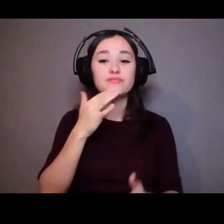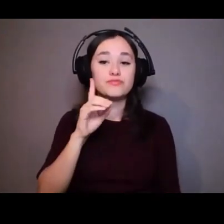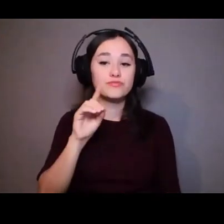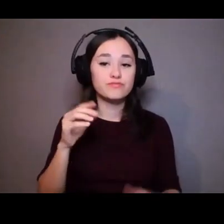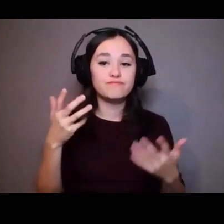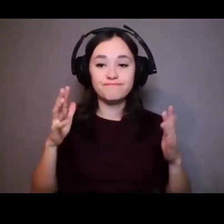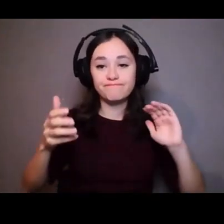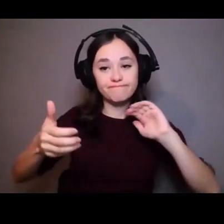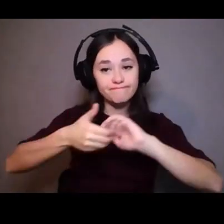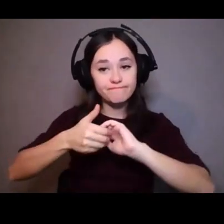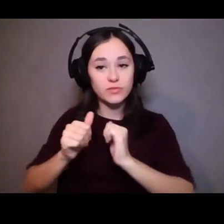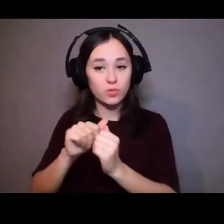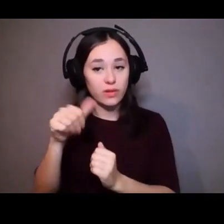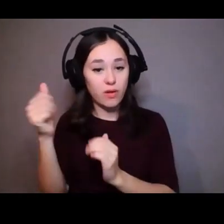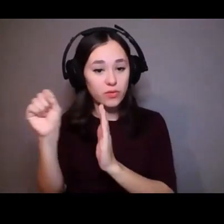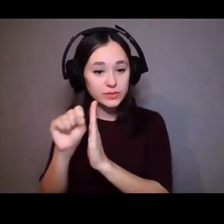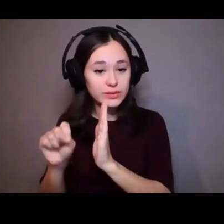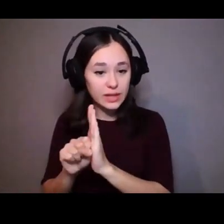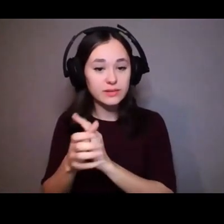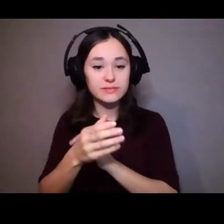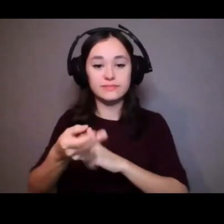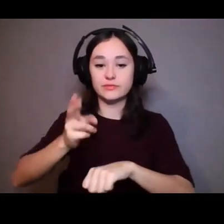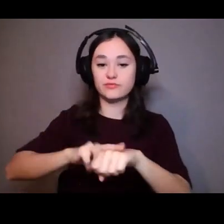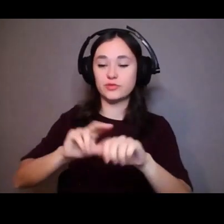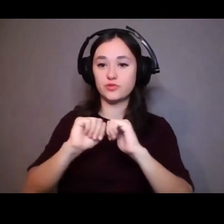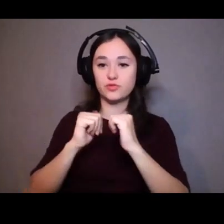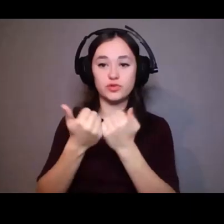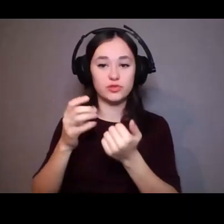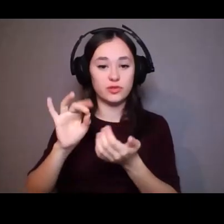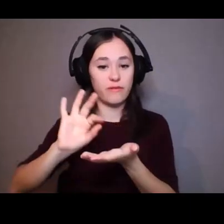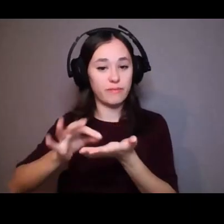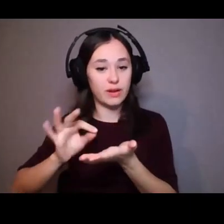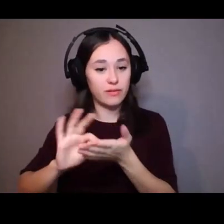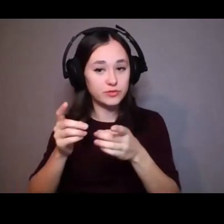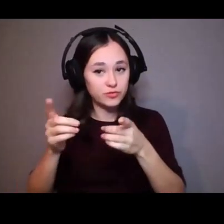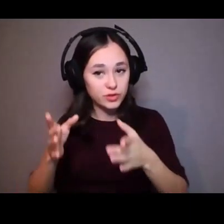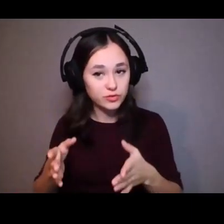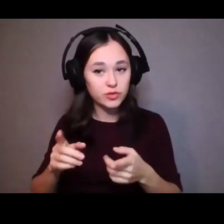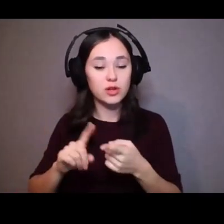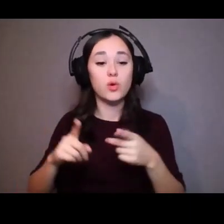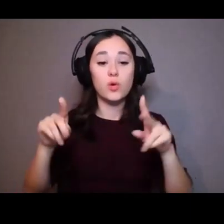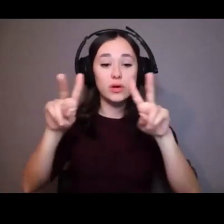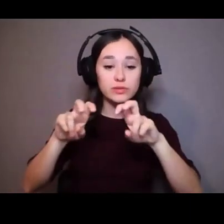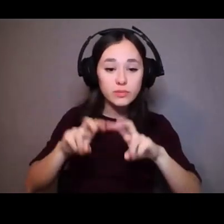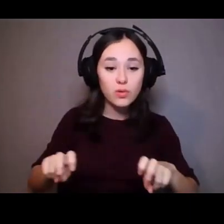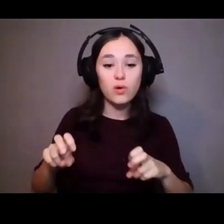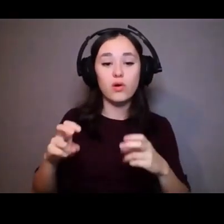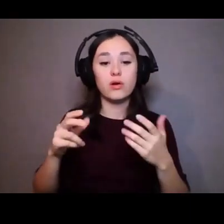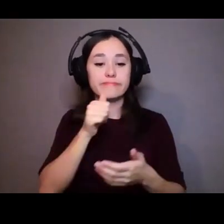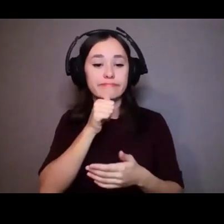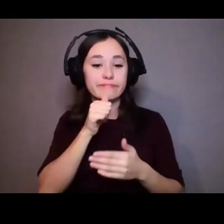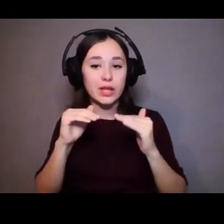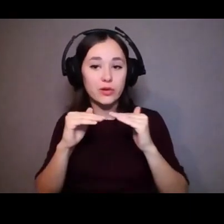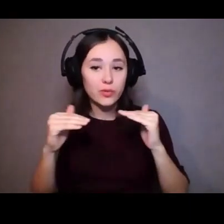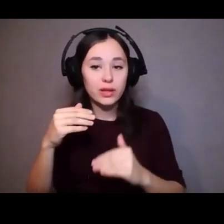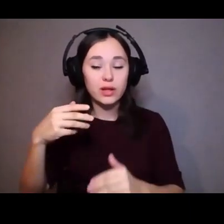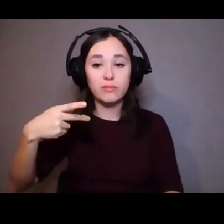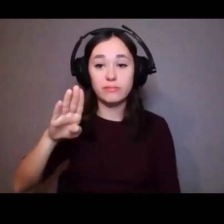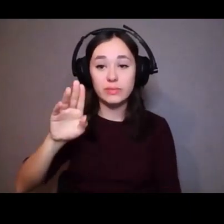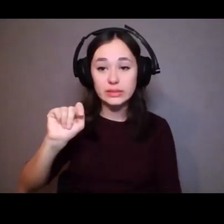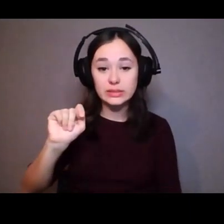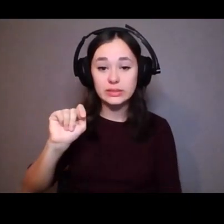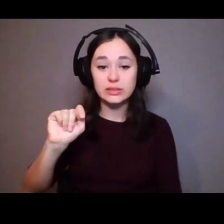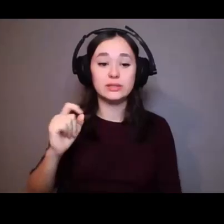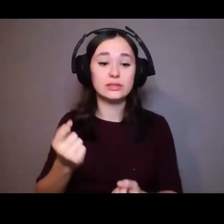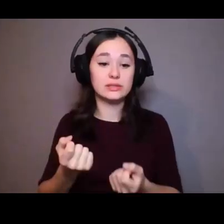of Medicaid Directors to explore the role of private equity in PBT spending growth and devise